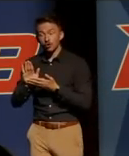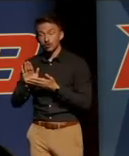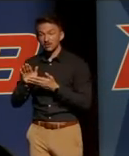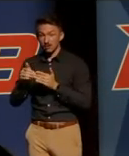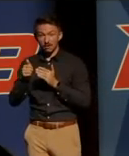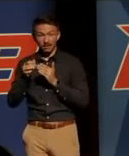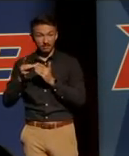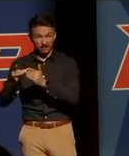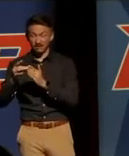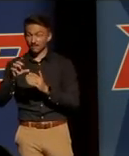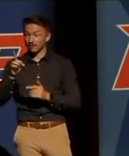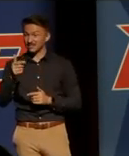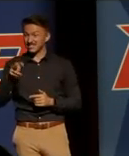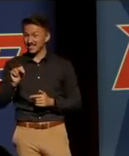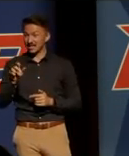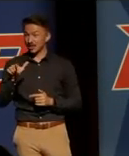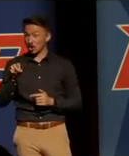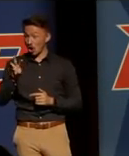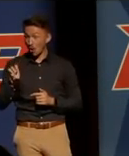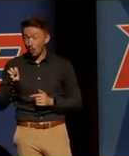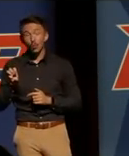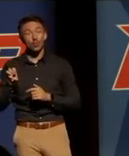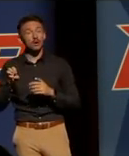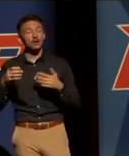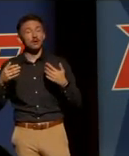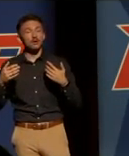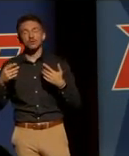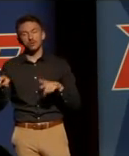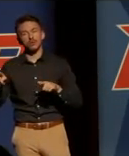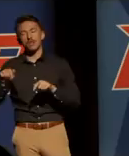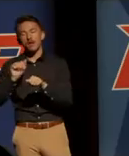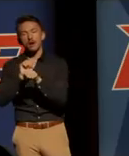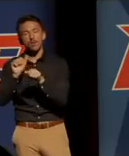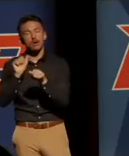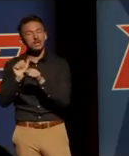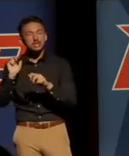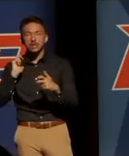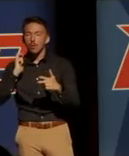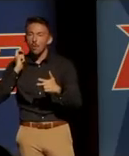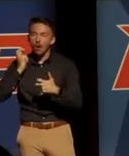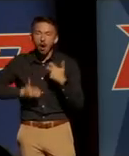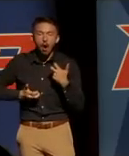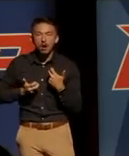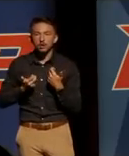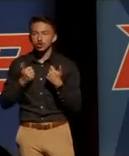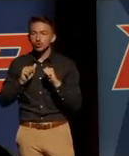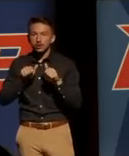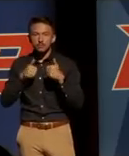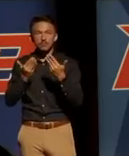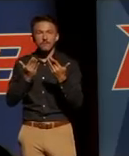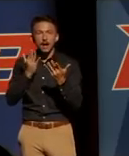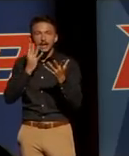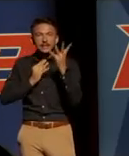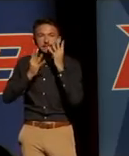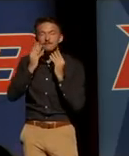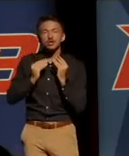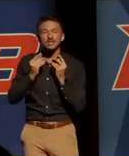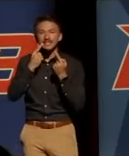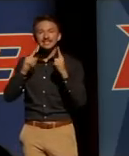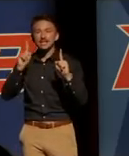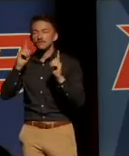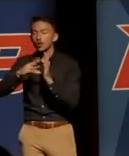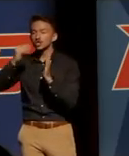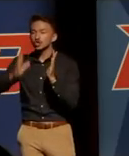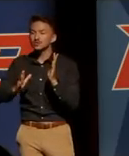Lowe, is working hard to create incredible successes for our students in the